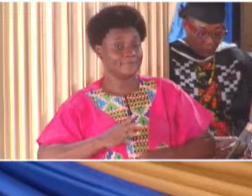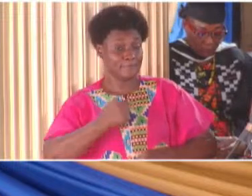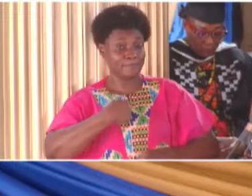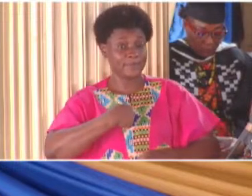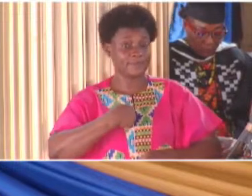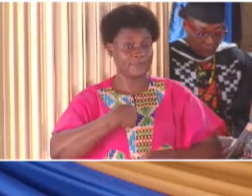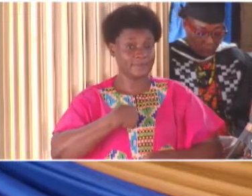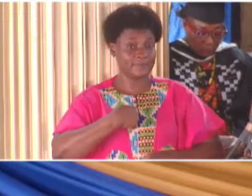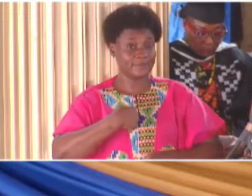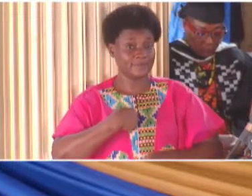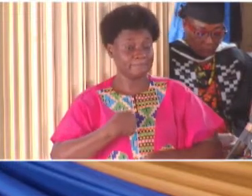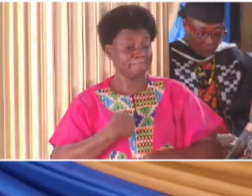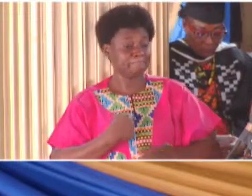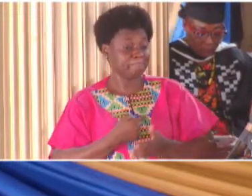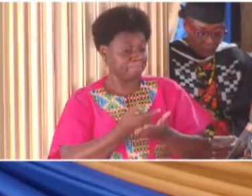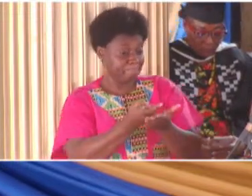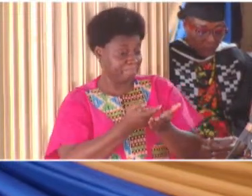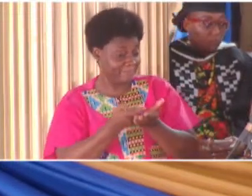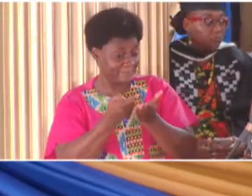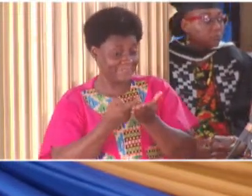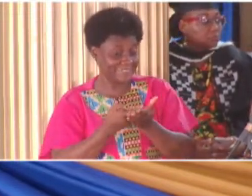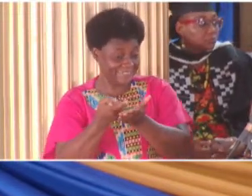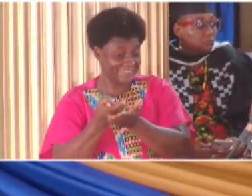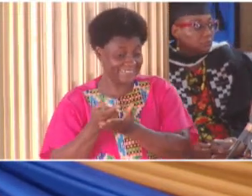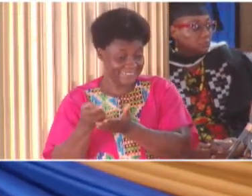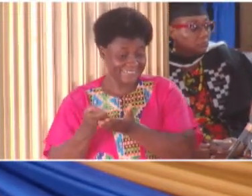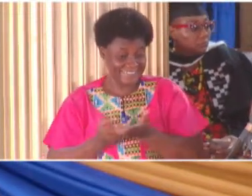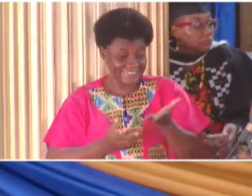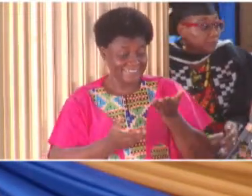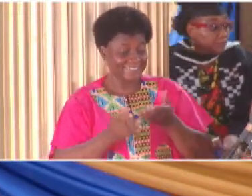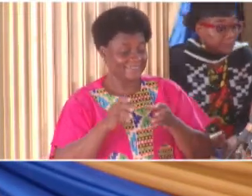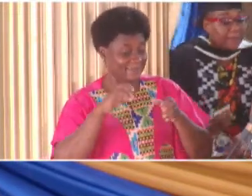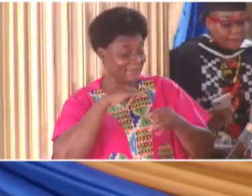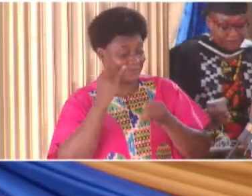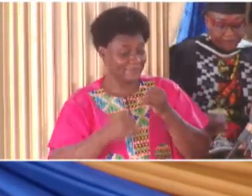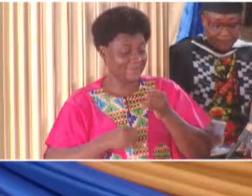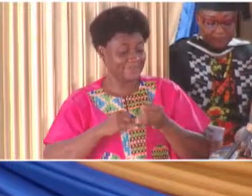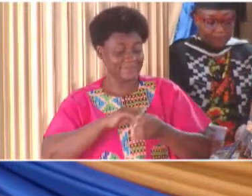our deliberations are finally coming to an end.